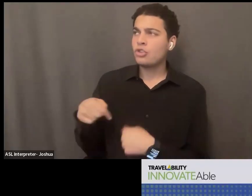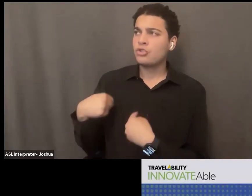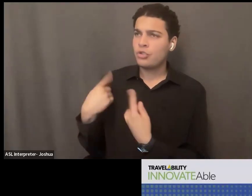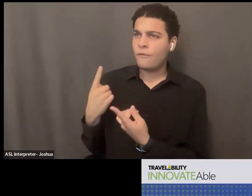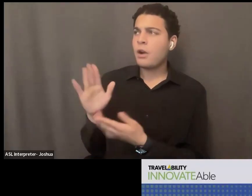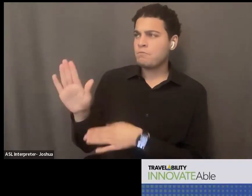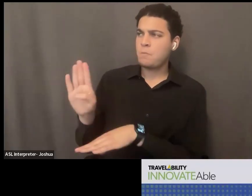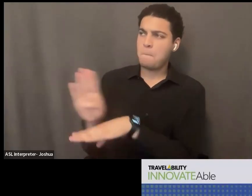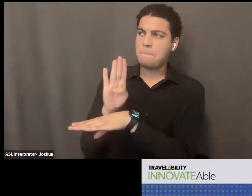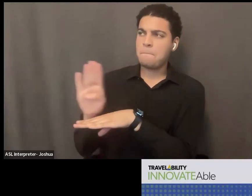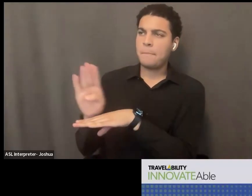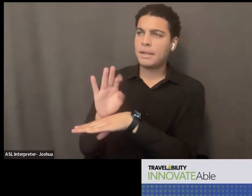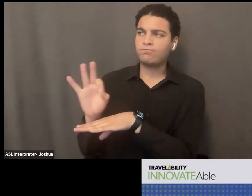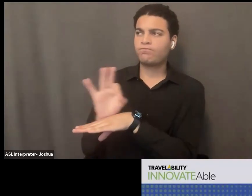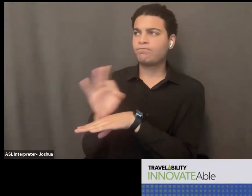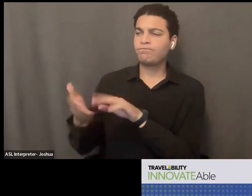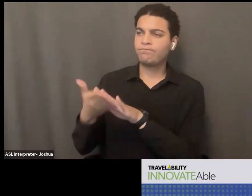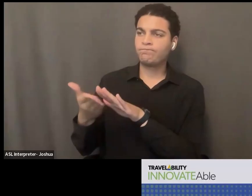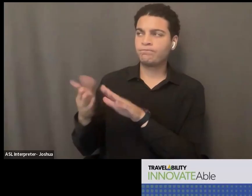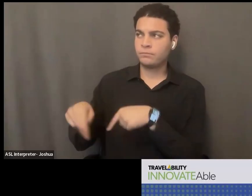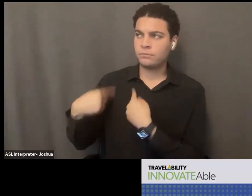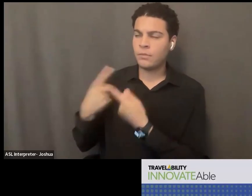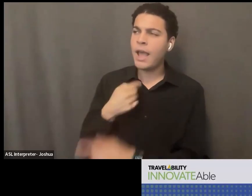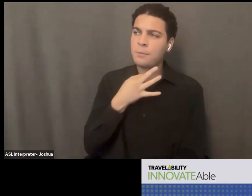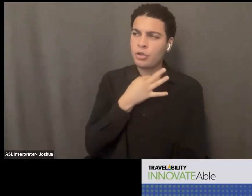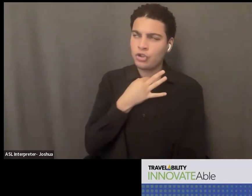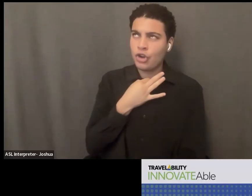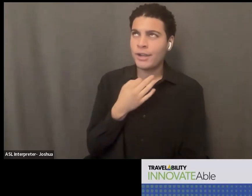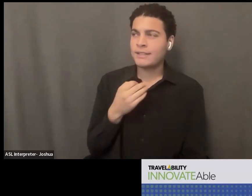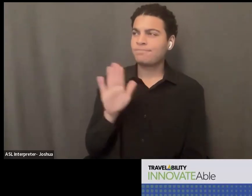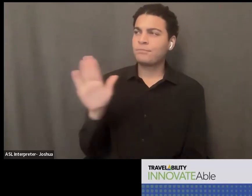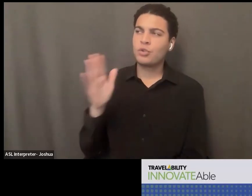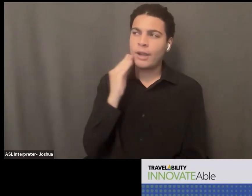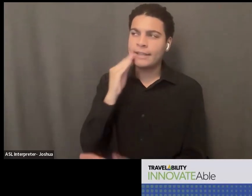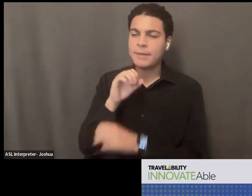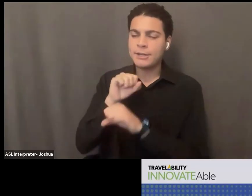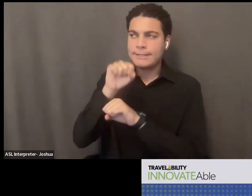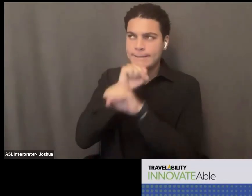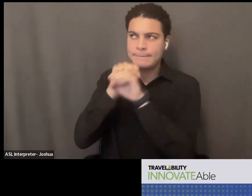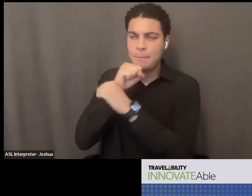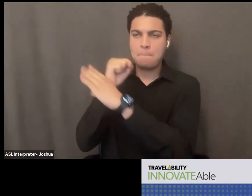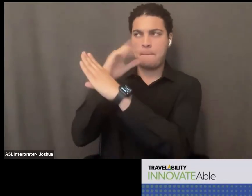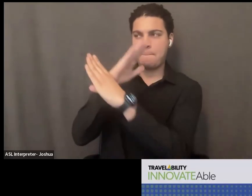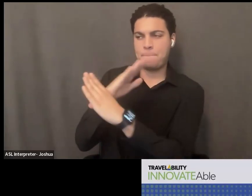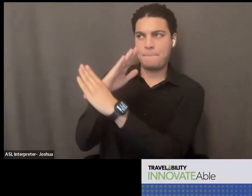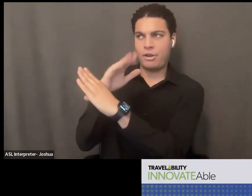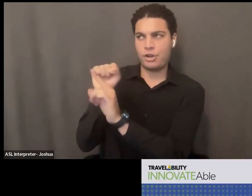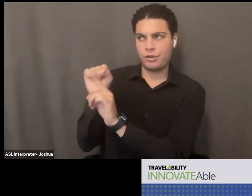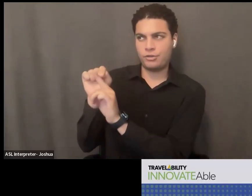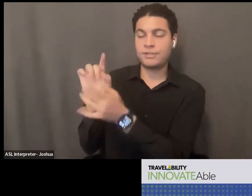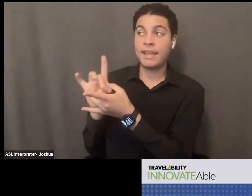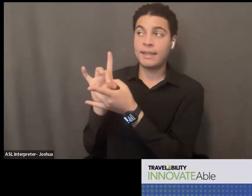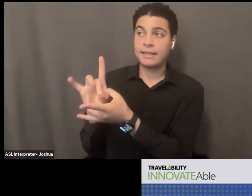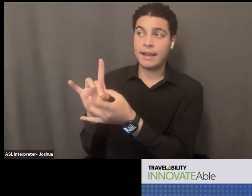while, what have been the biggest barriers to selling into and deploying